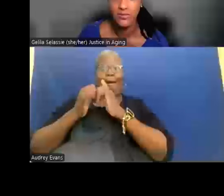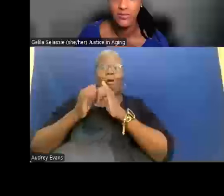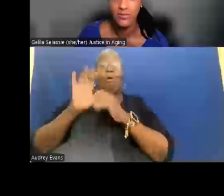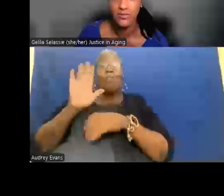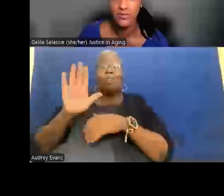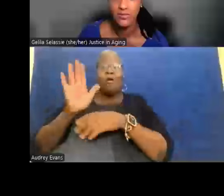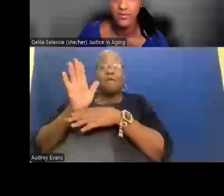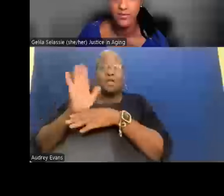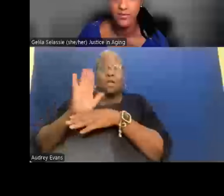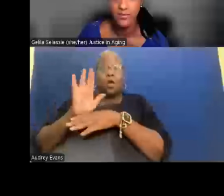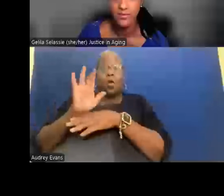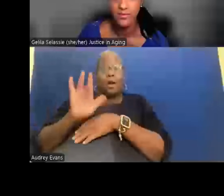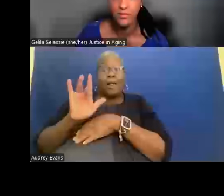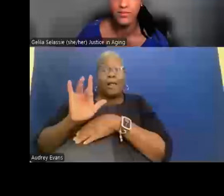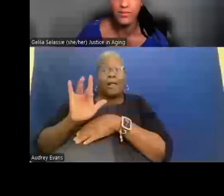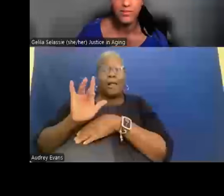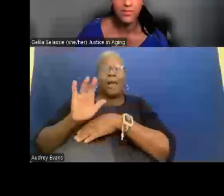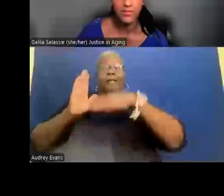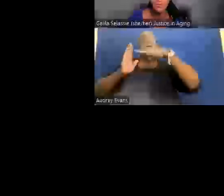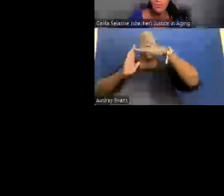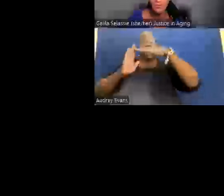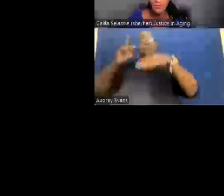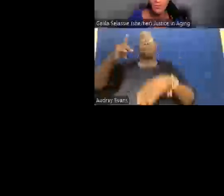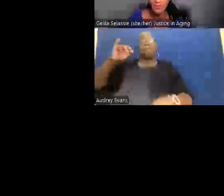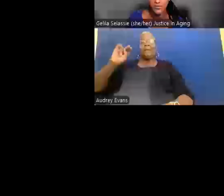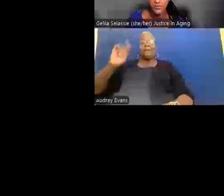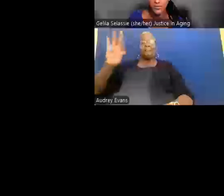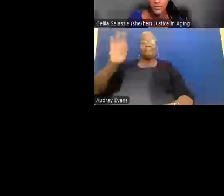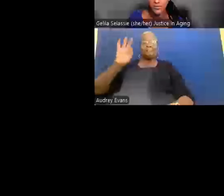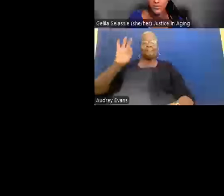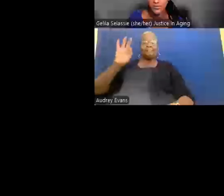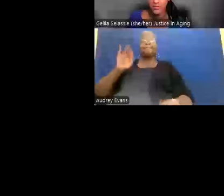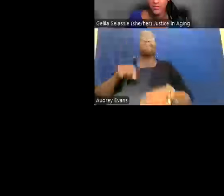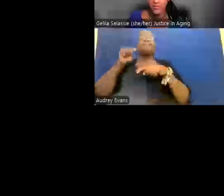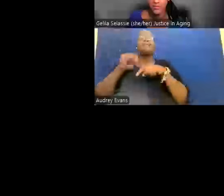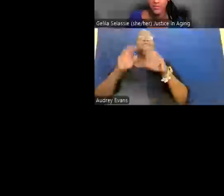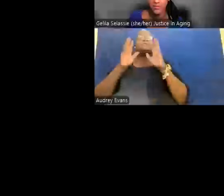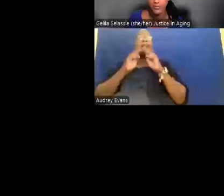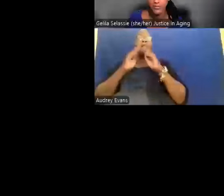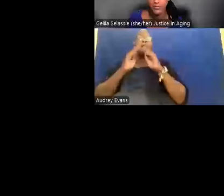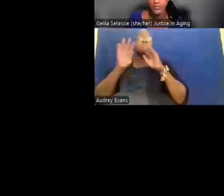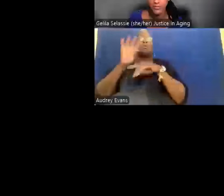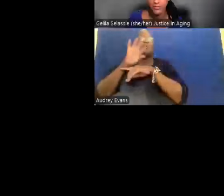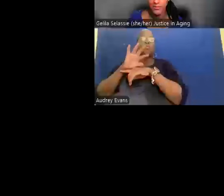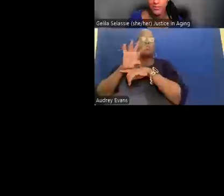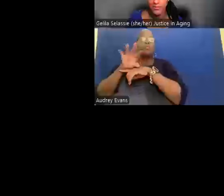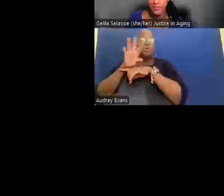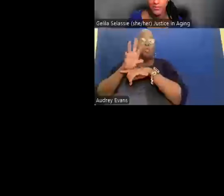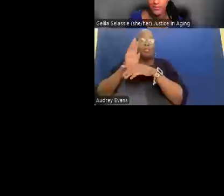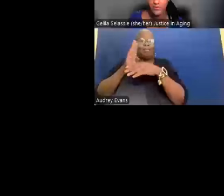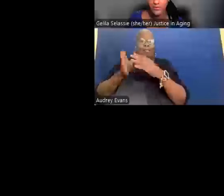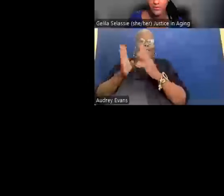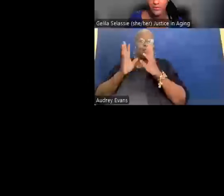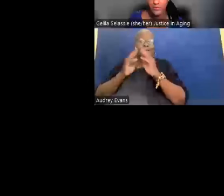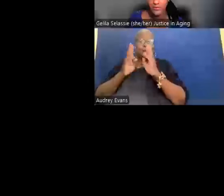video window, then select the pin icon. And this webinar is being recorded. After the conclusion